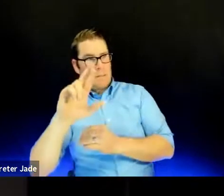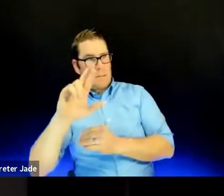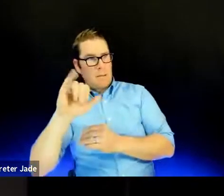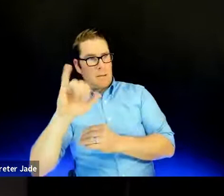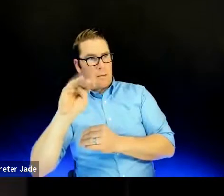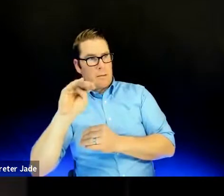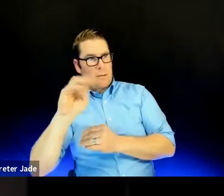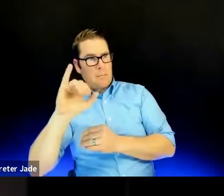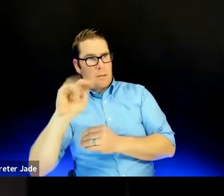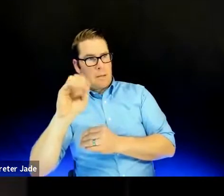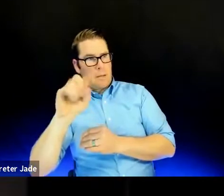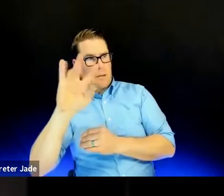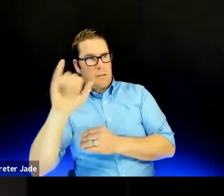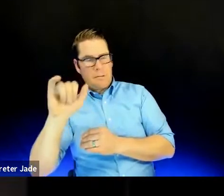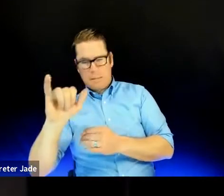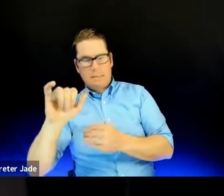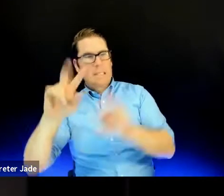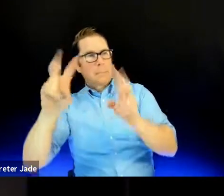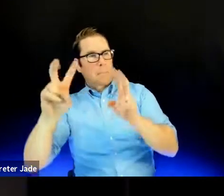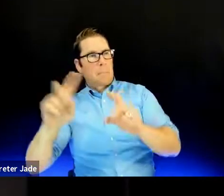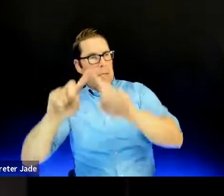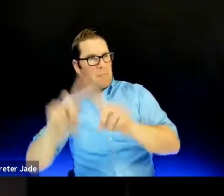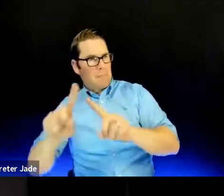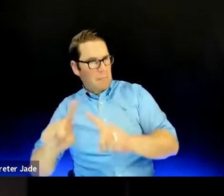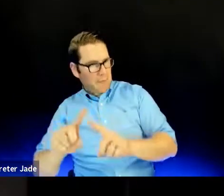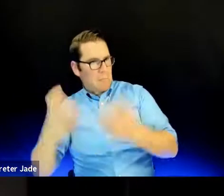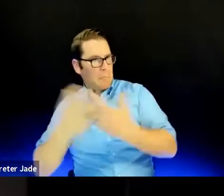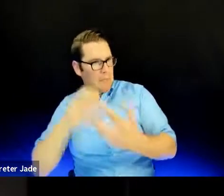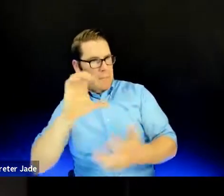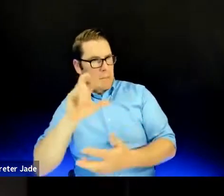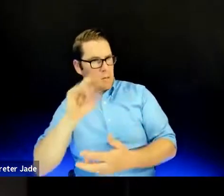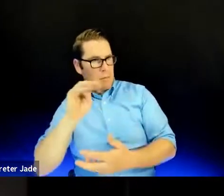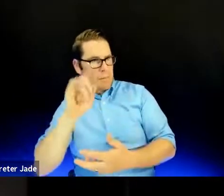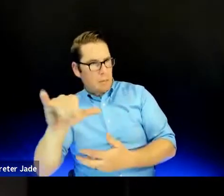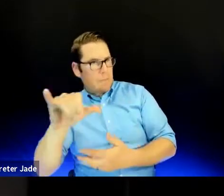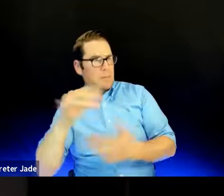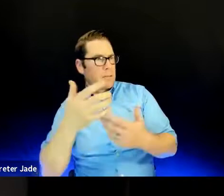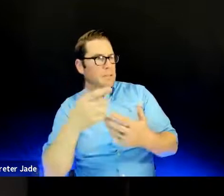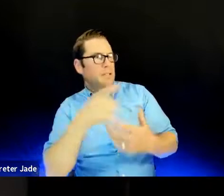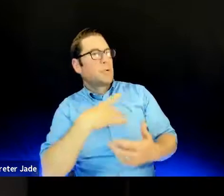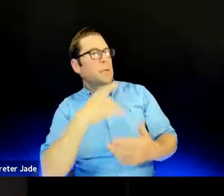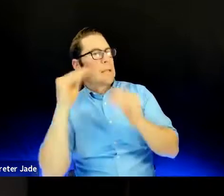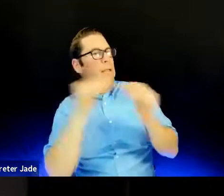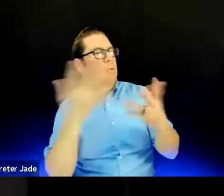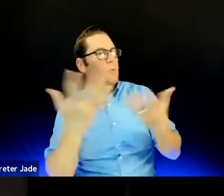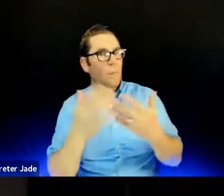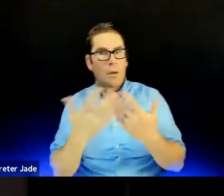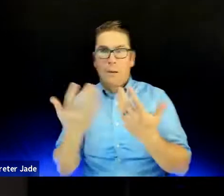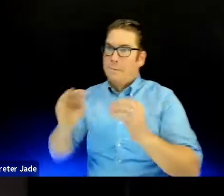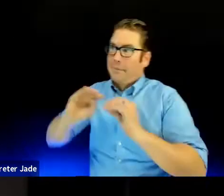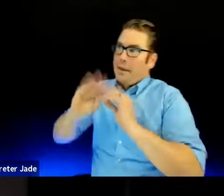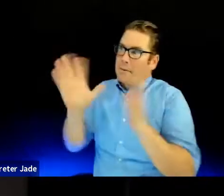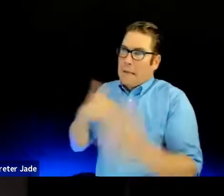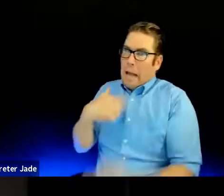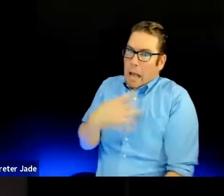your favorite topic to teach? Obviously, I worked a lot undercover stuff, so vice, the intelligence